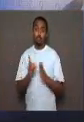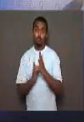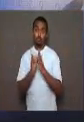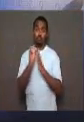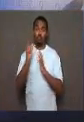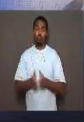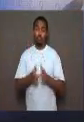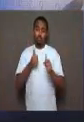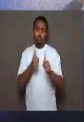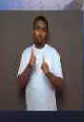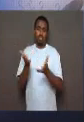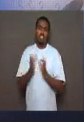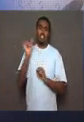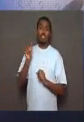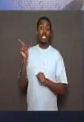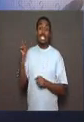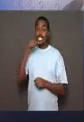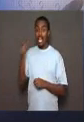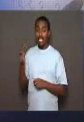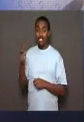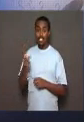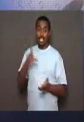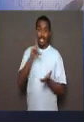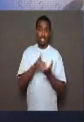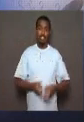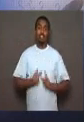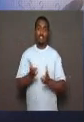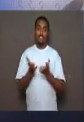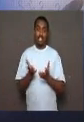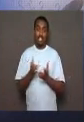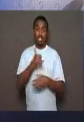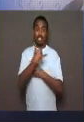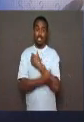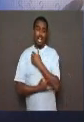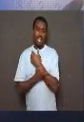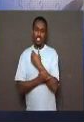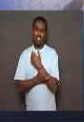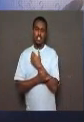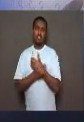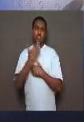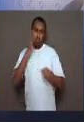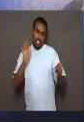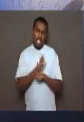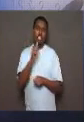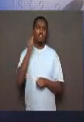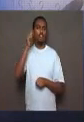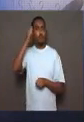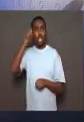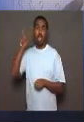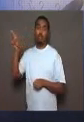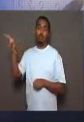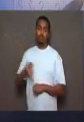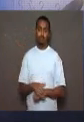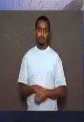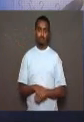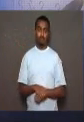was brought up. He says he will live in the city. The countryside is not enough for